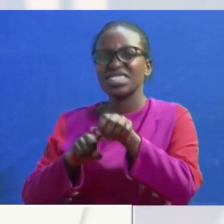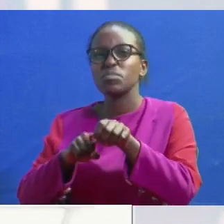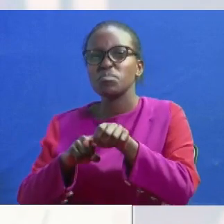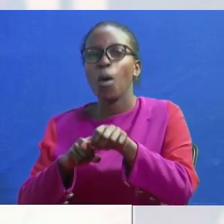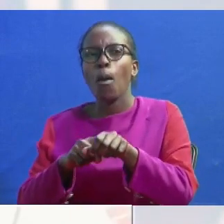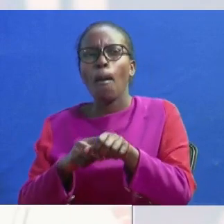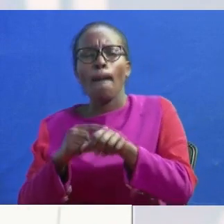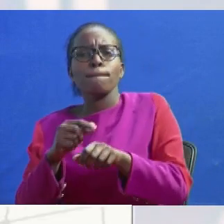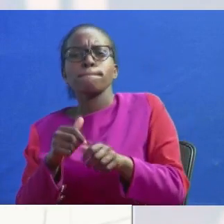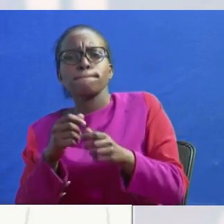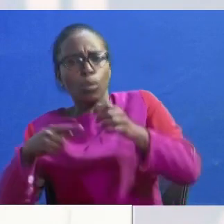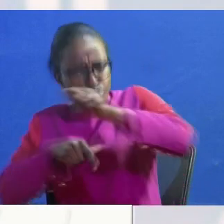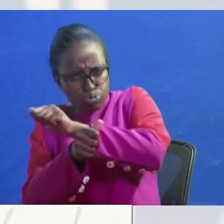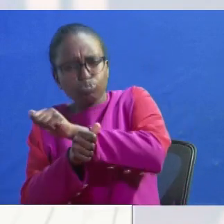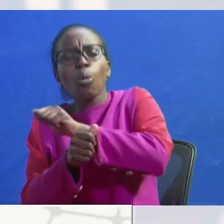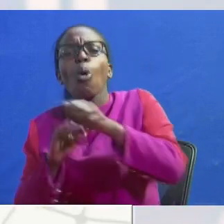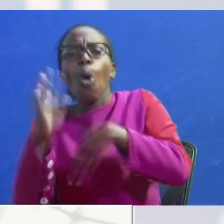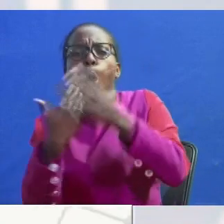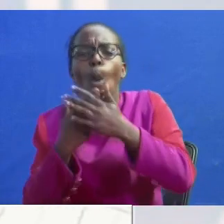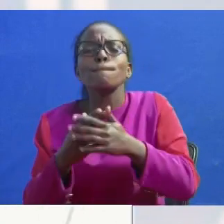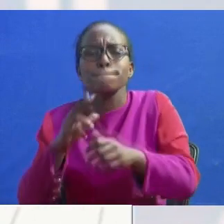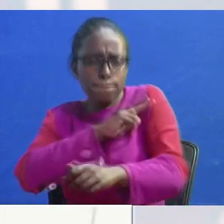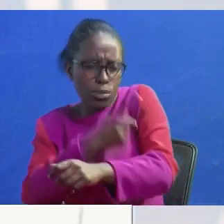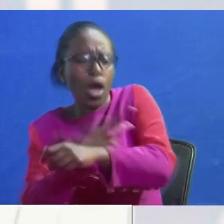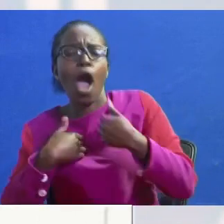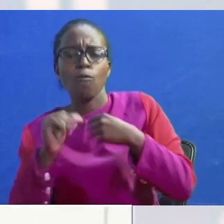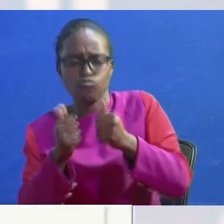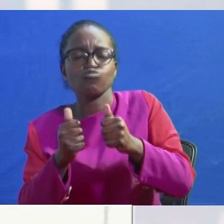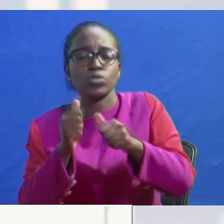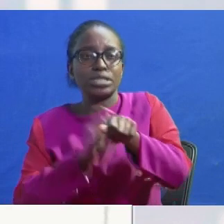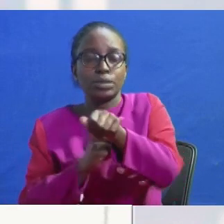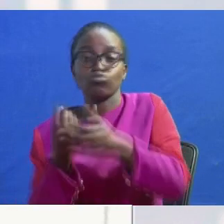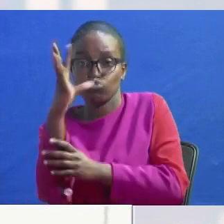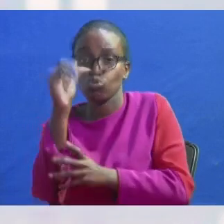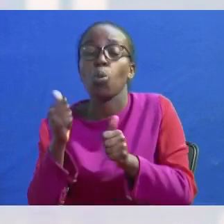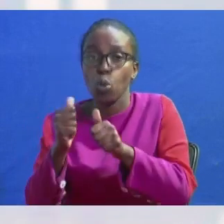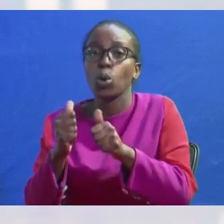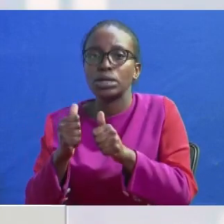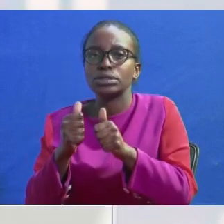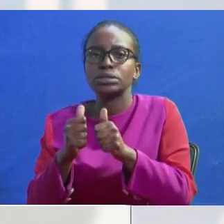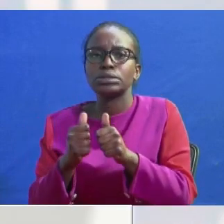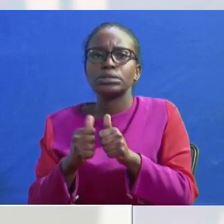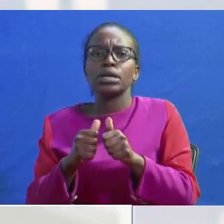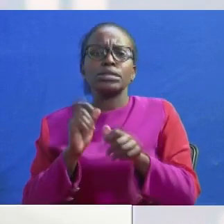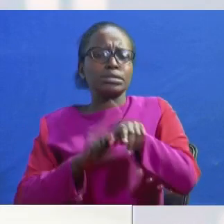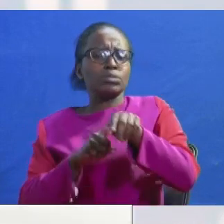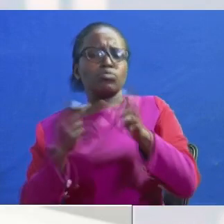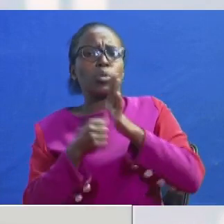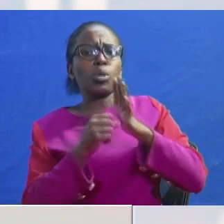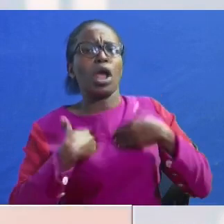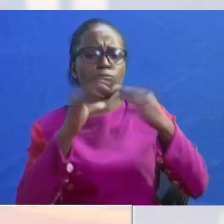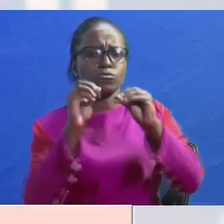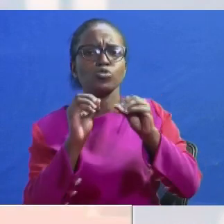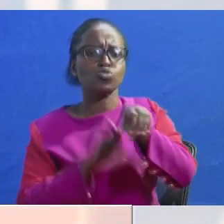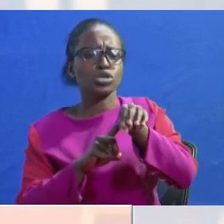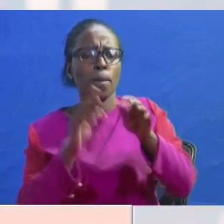of power and gross misconduct, all which she pleaded not guilty. Mwangaza, on her defense for the entire part of